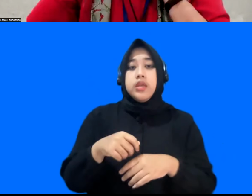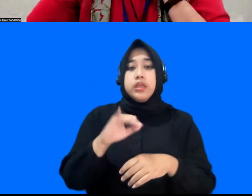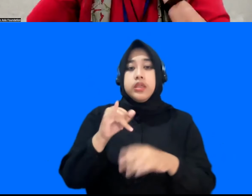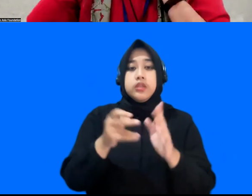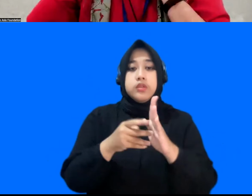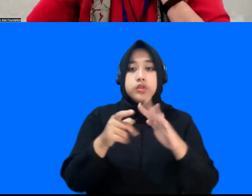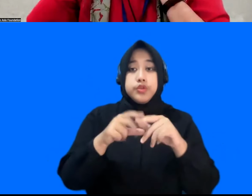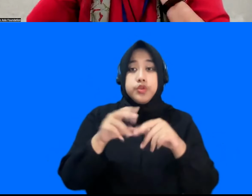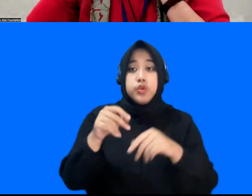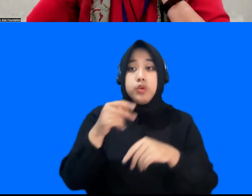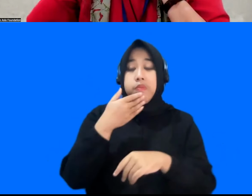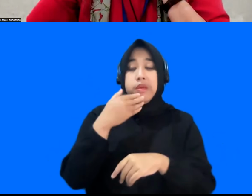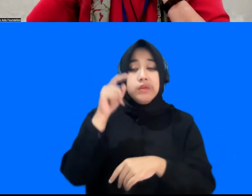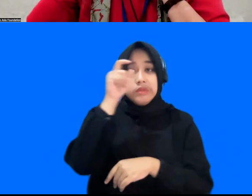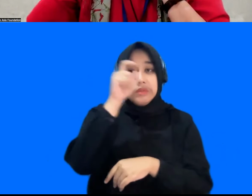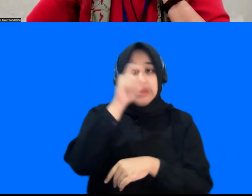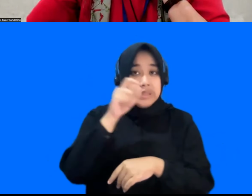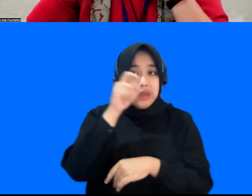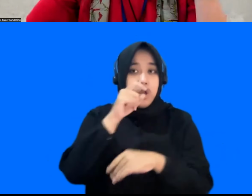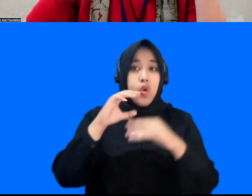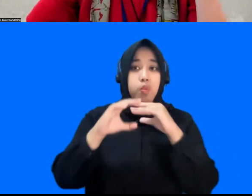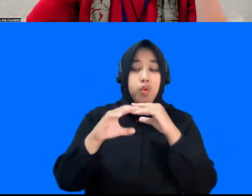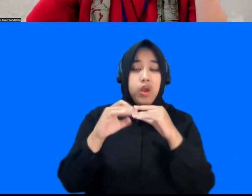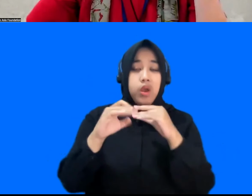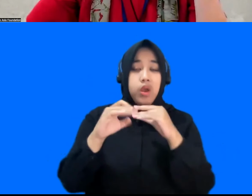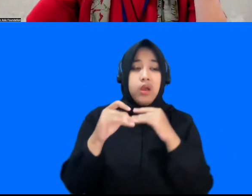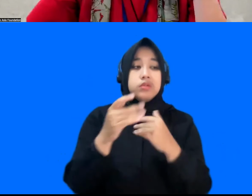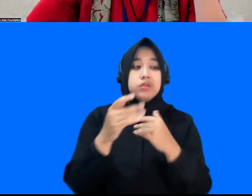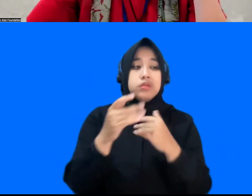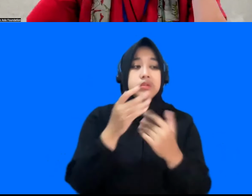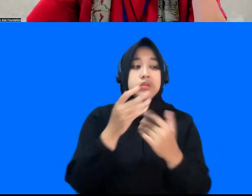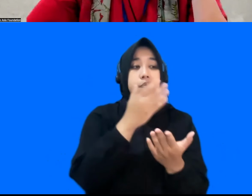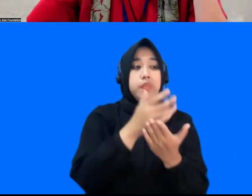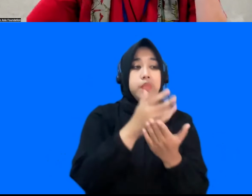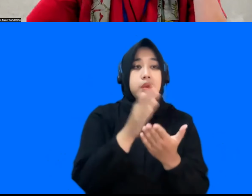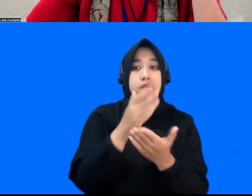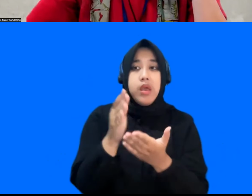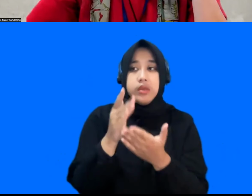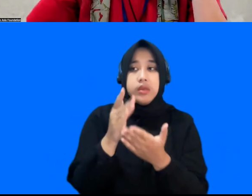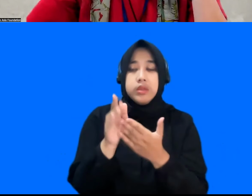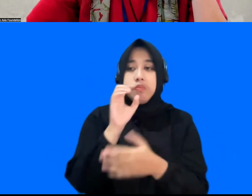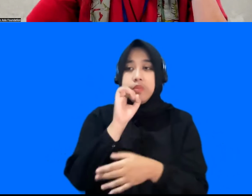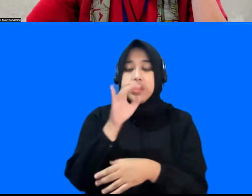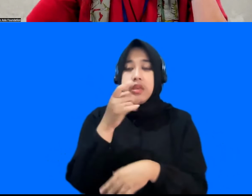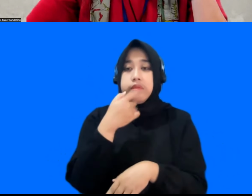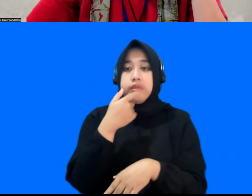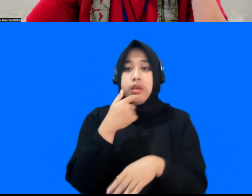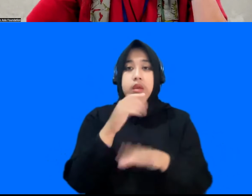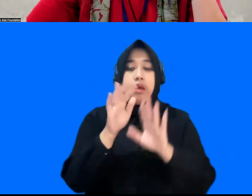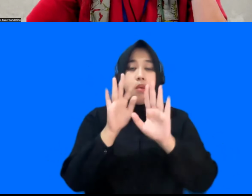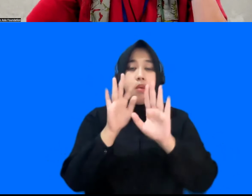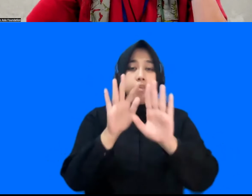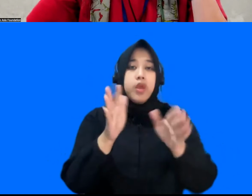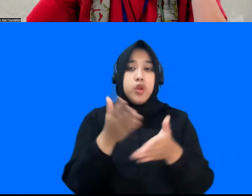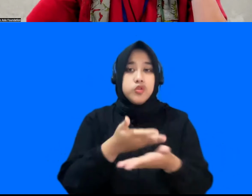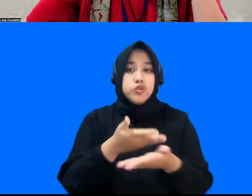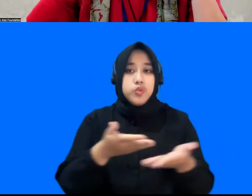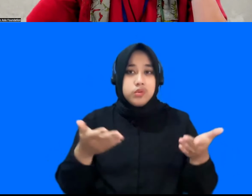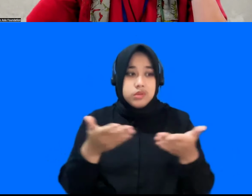our work, share about our work, people on social media who can then help us generate the interest, to again help